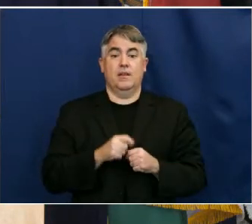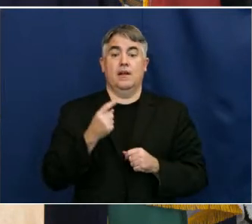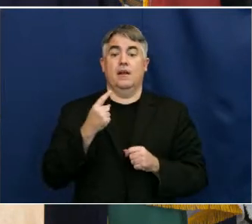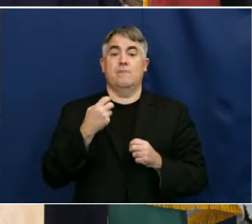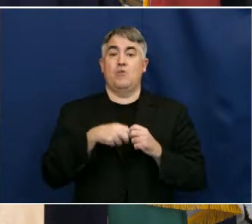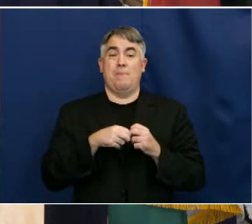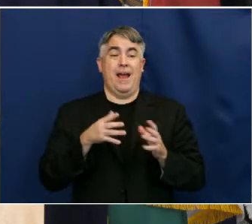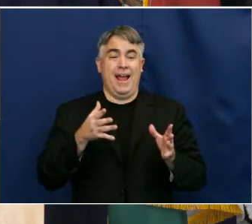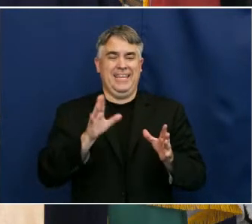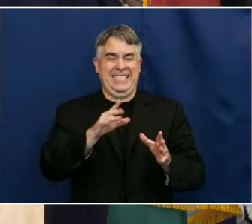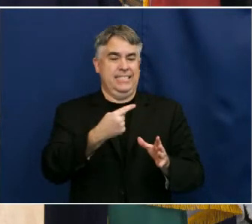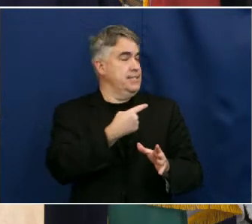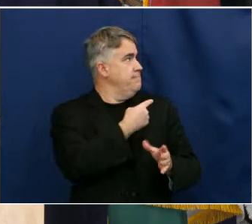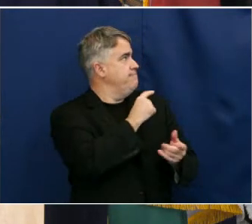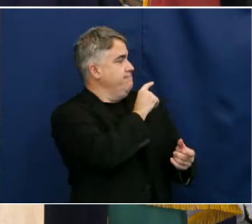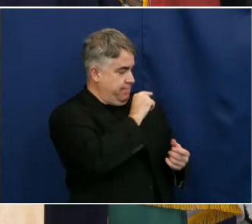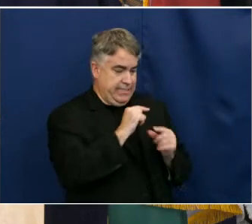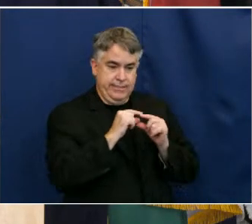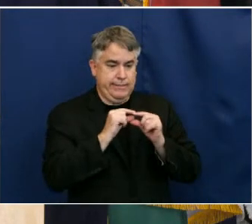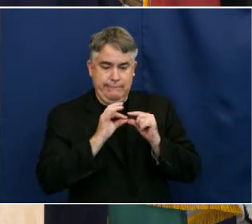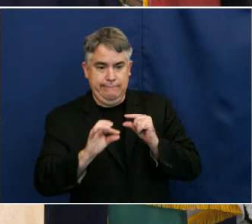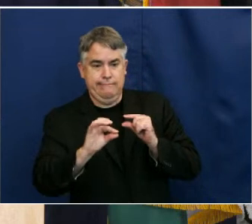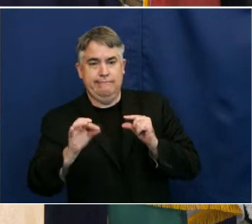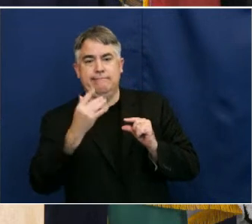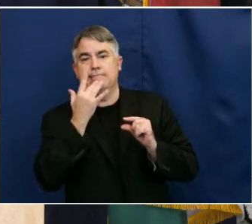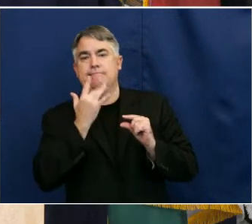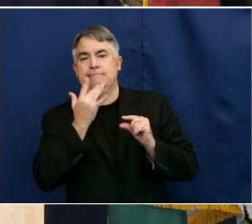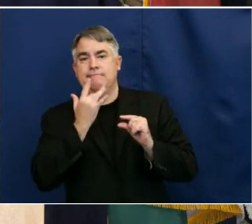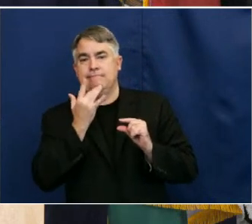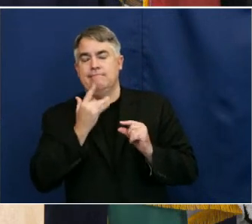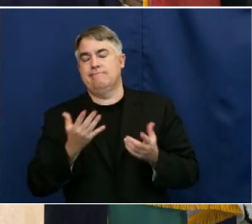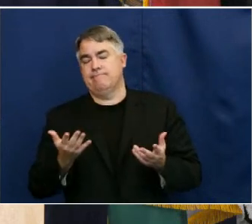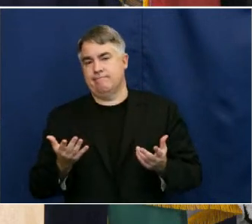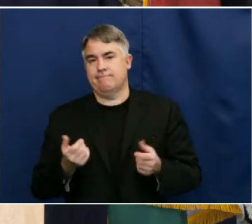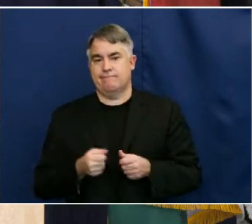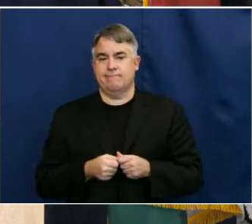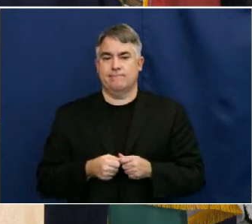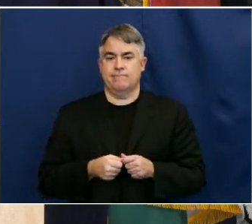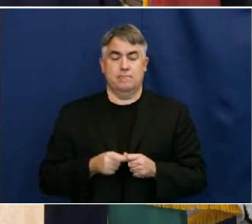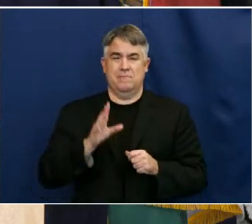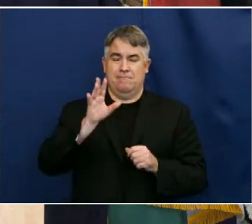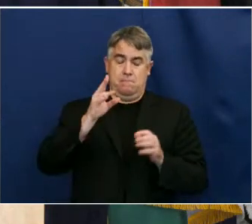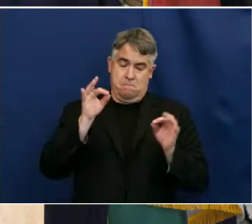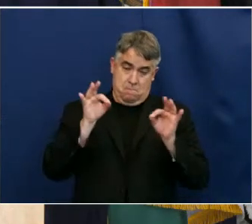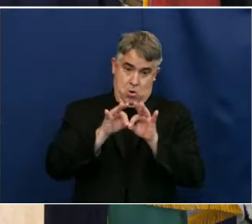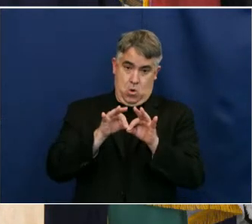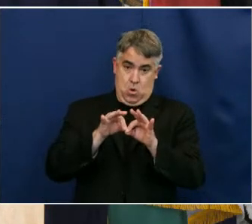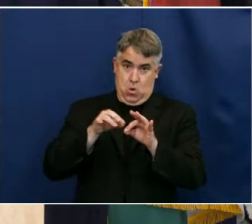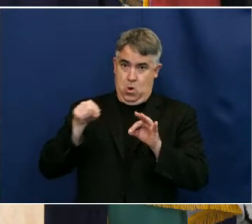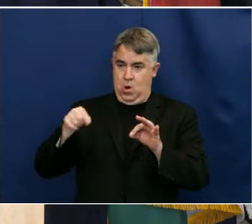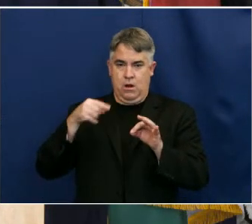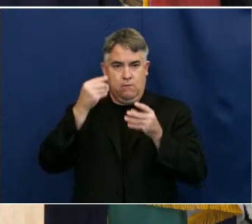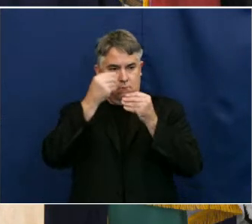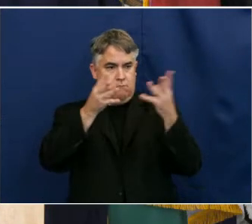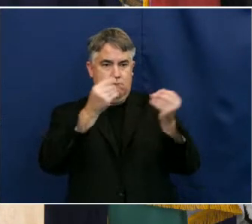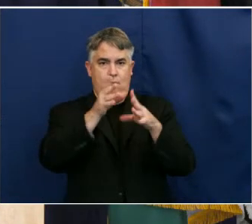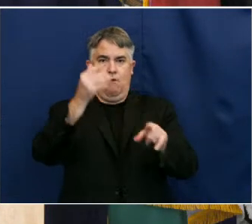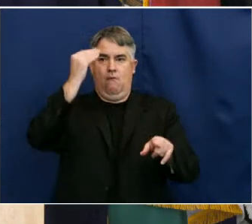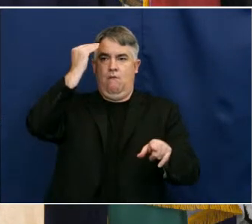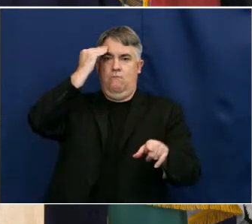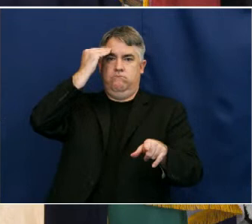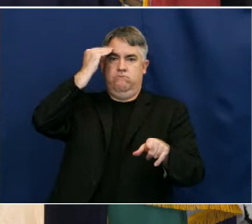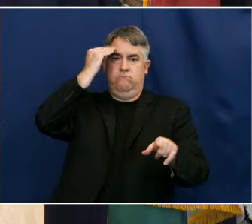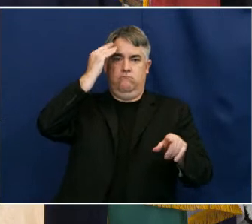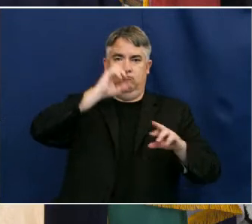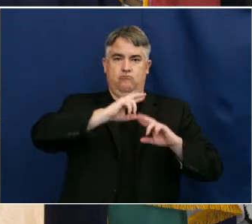what's important to note is that we are trying to make sure that we are creating this infrastructure that is going to be available as soon as more vaccines are here, people